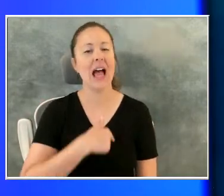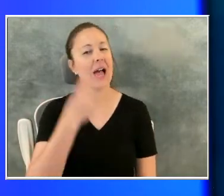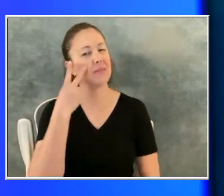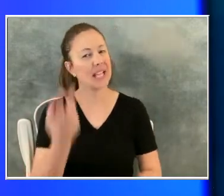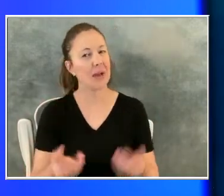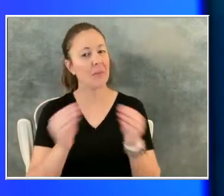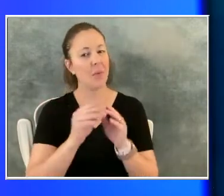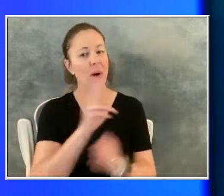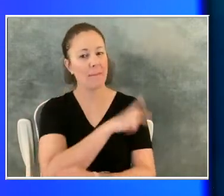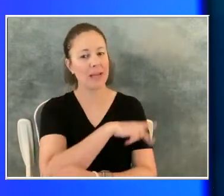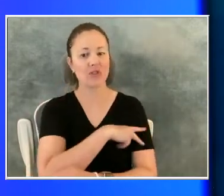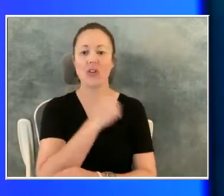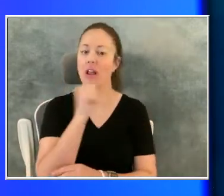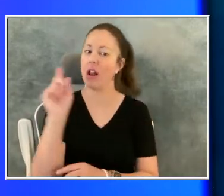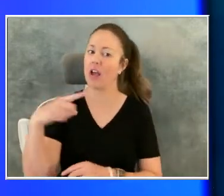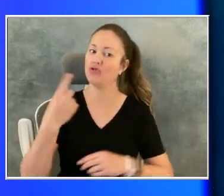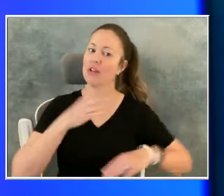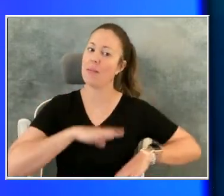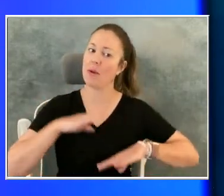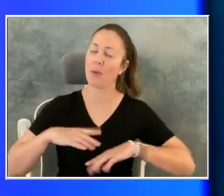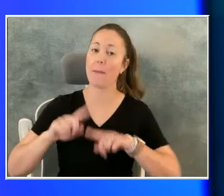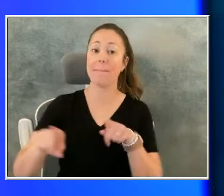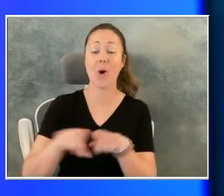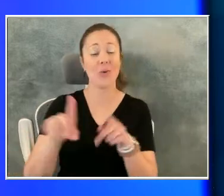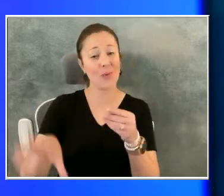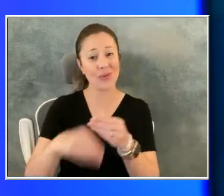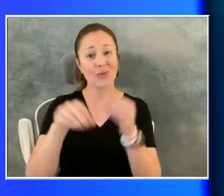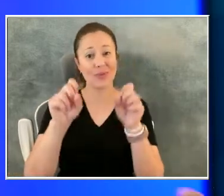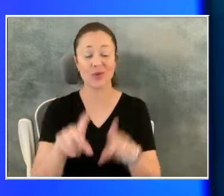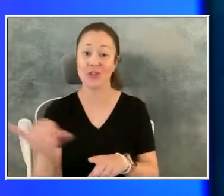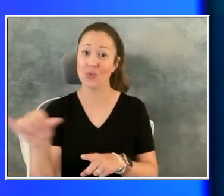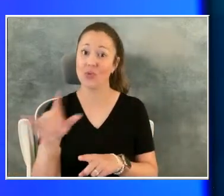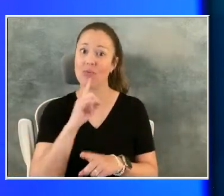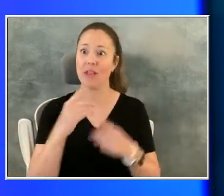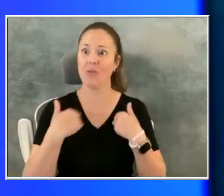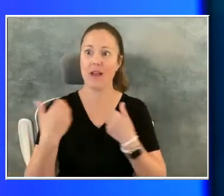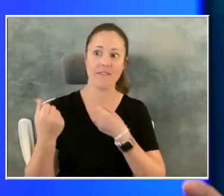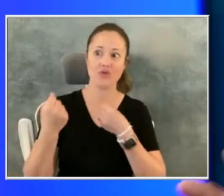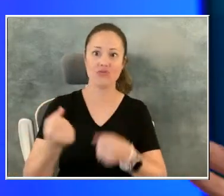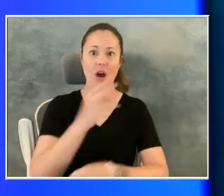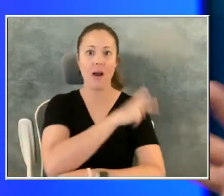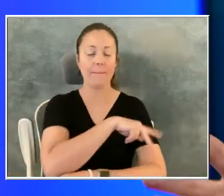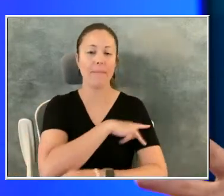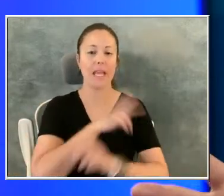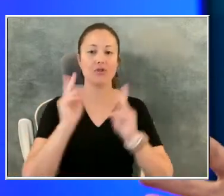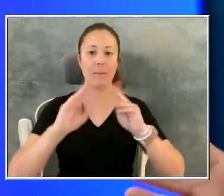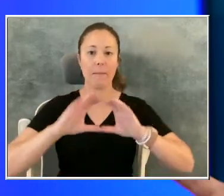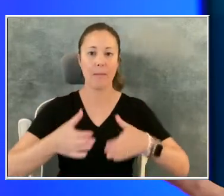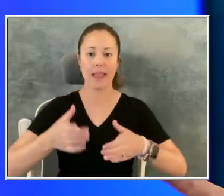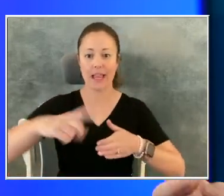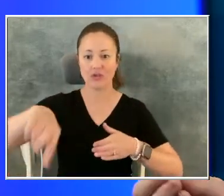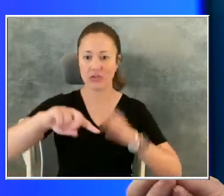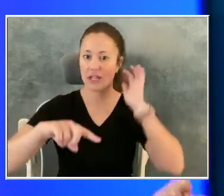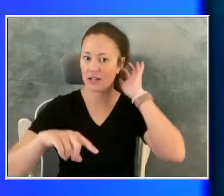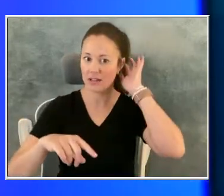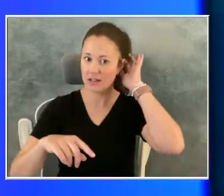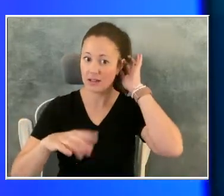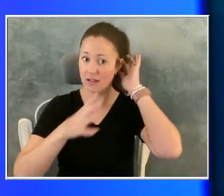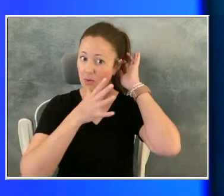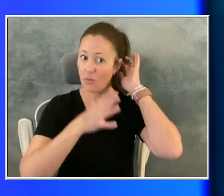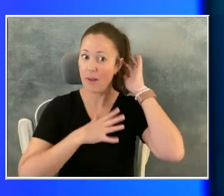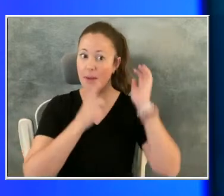mammogram screenings, but their supplemental screening. We have a very strong patient population strong population of women that